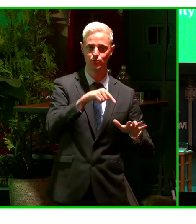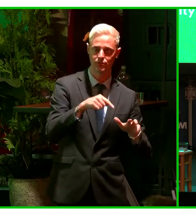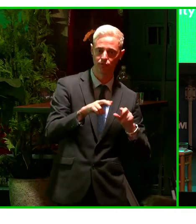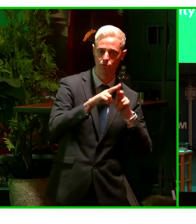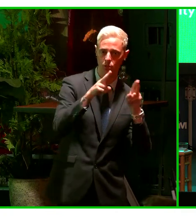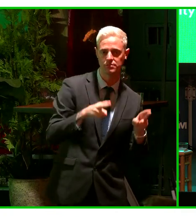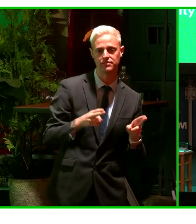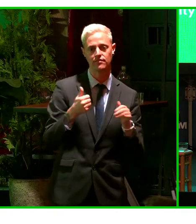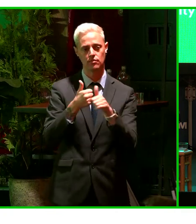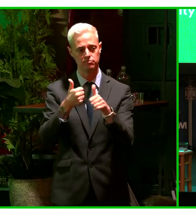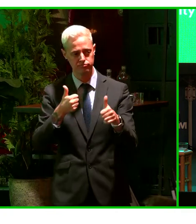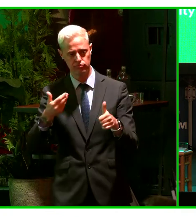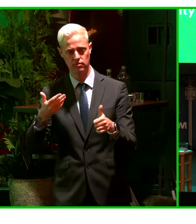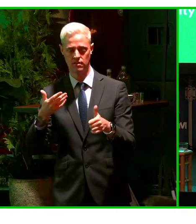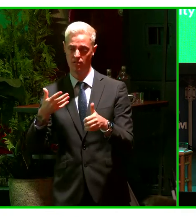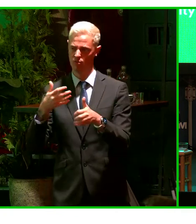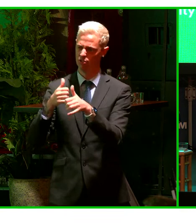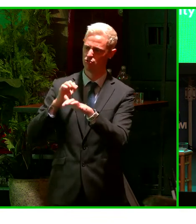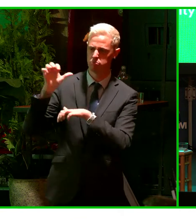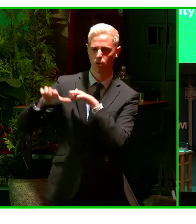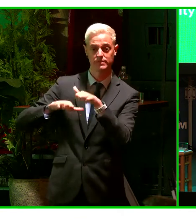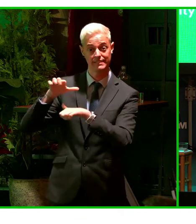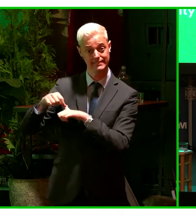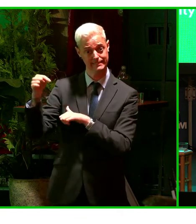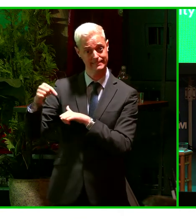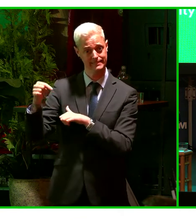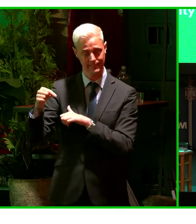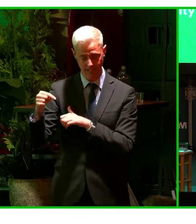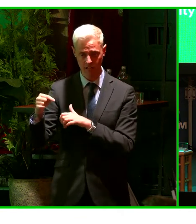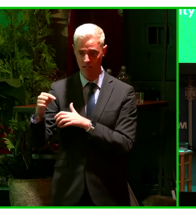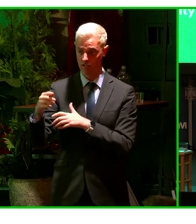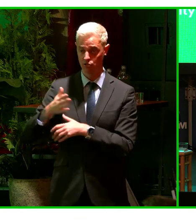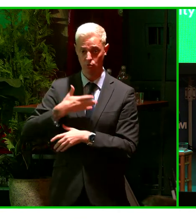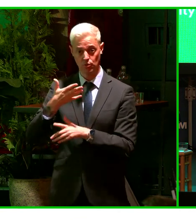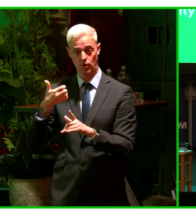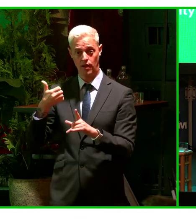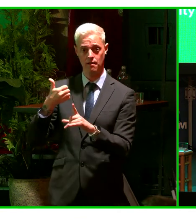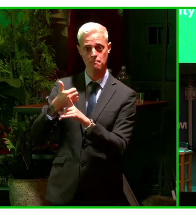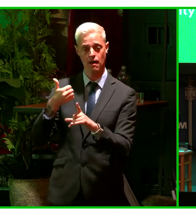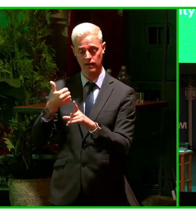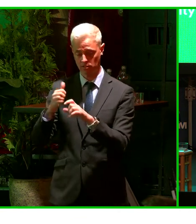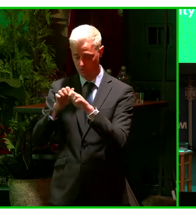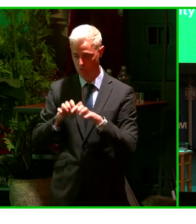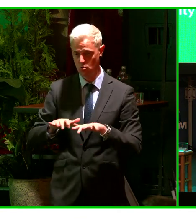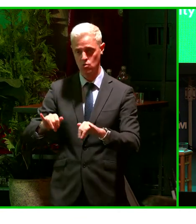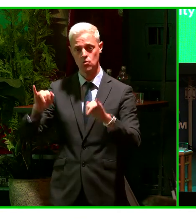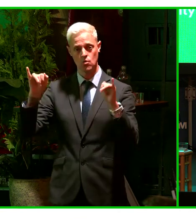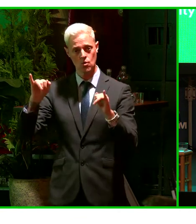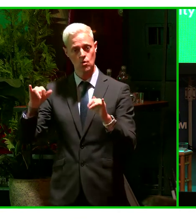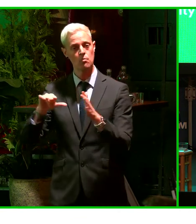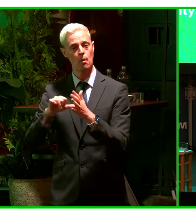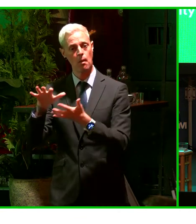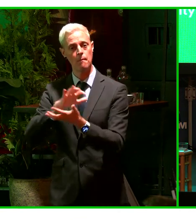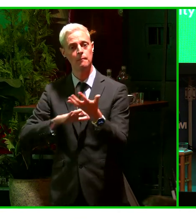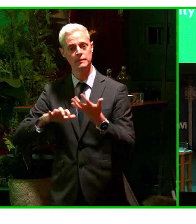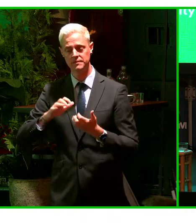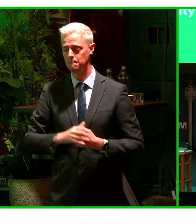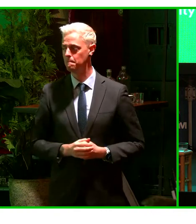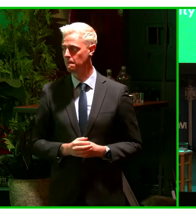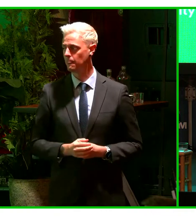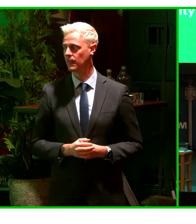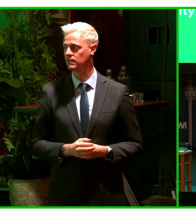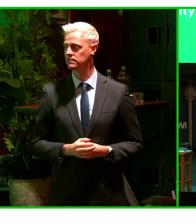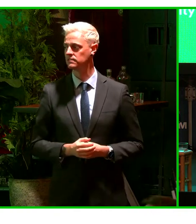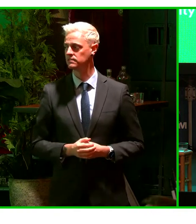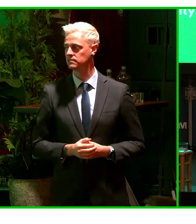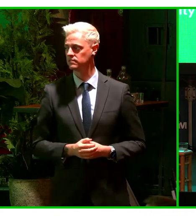crucially, industrial processes to make sure there's no impact on any of those processes there. And one of those